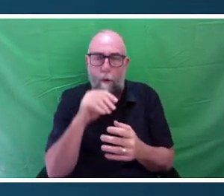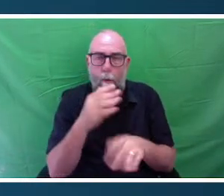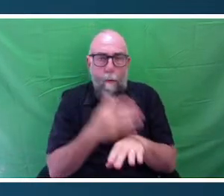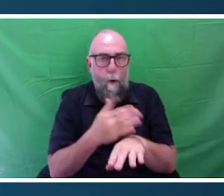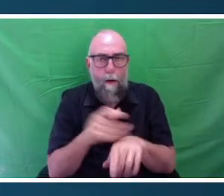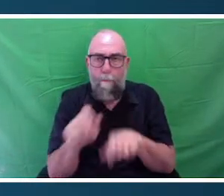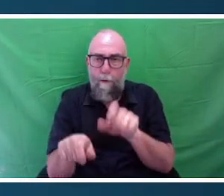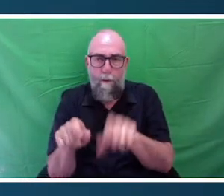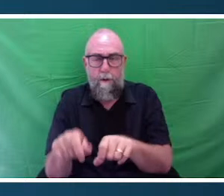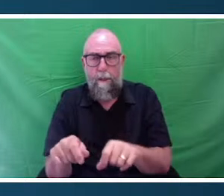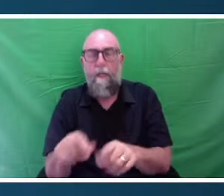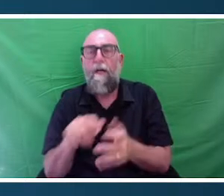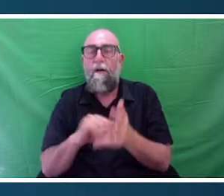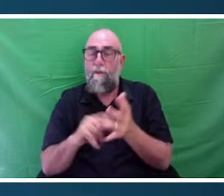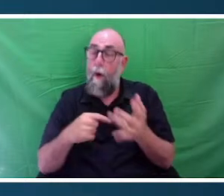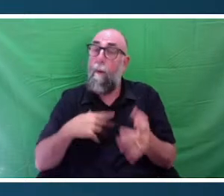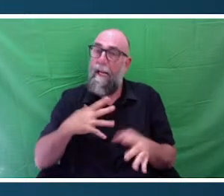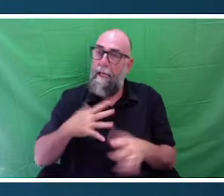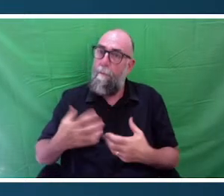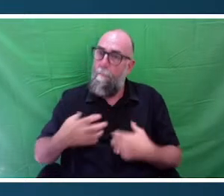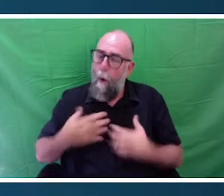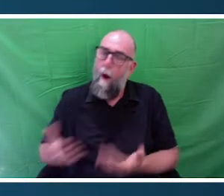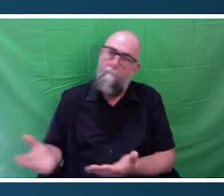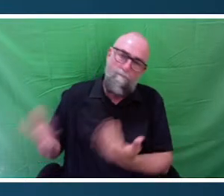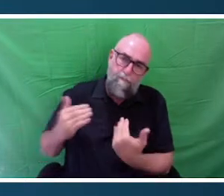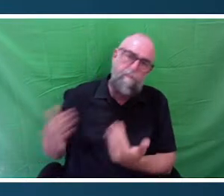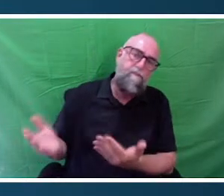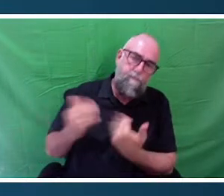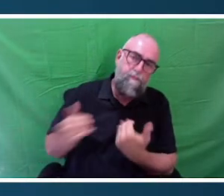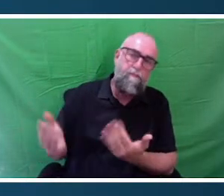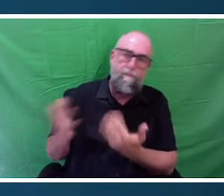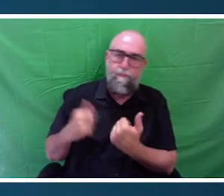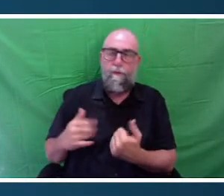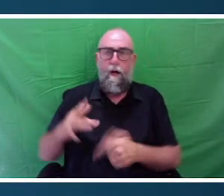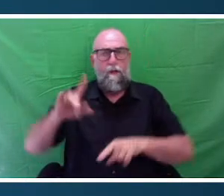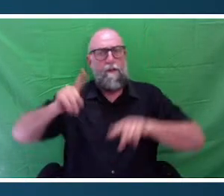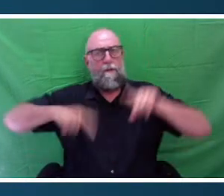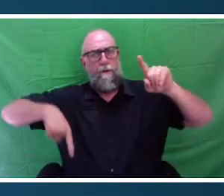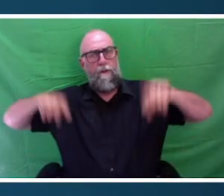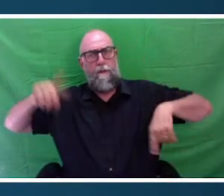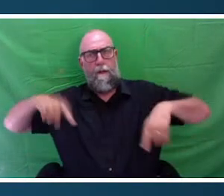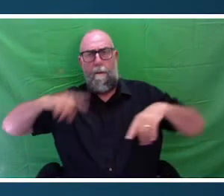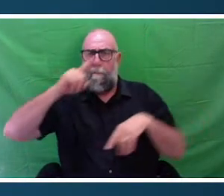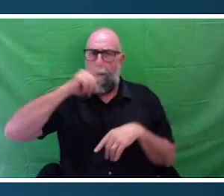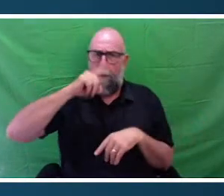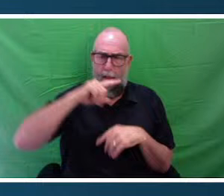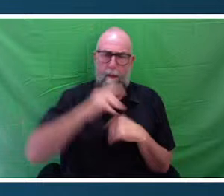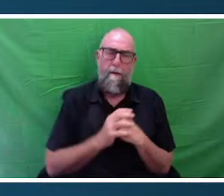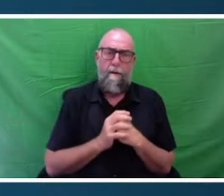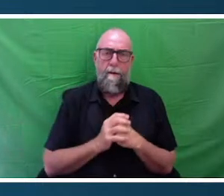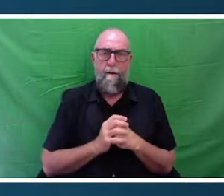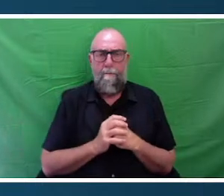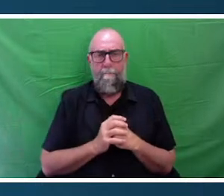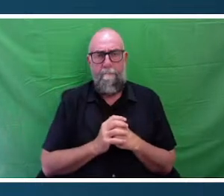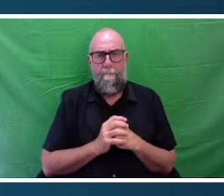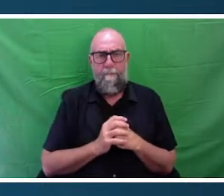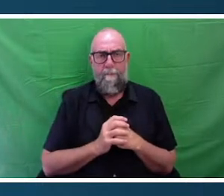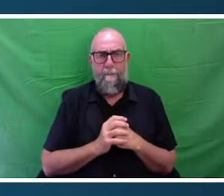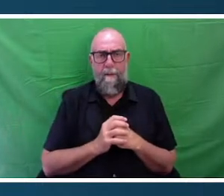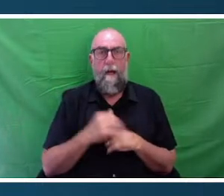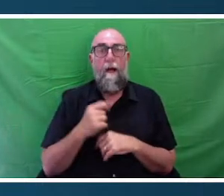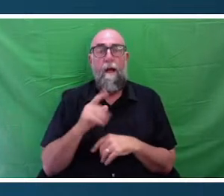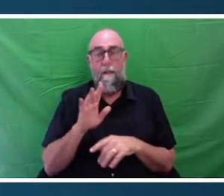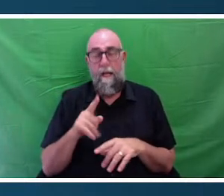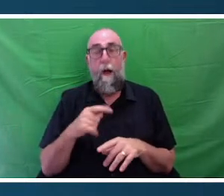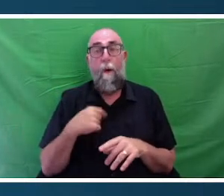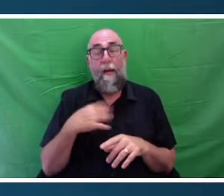to a broader group of peoples in the region. We would also encourage labor sending countries to look beyond Australia and New